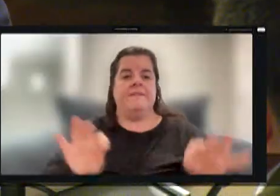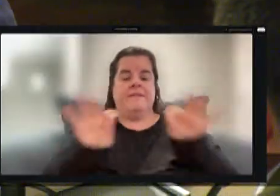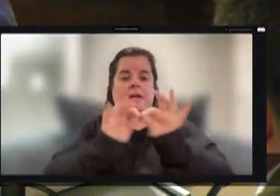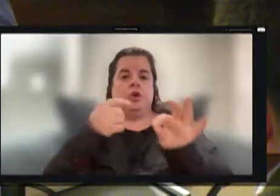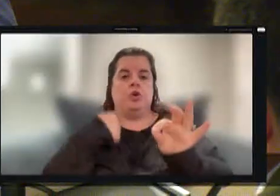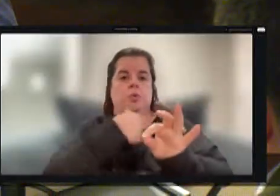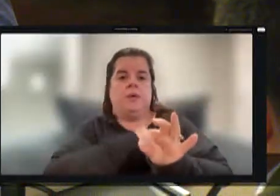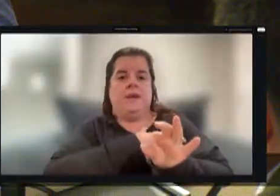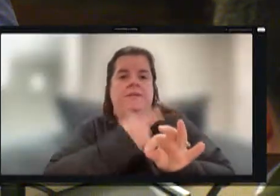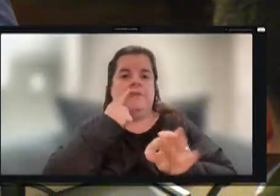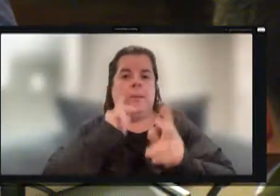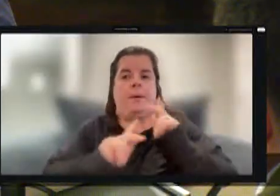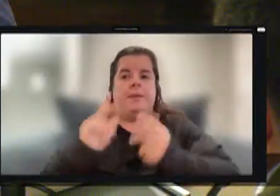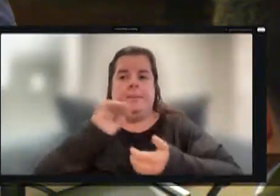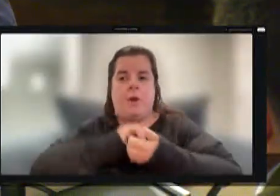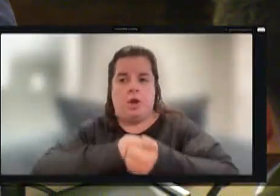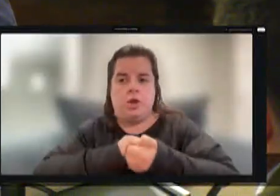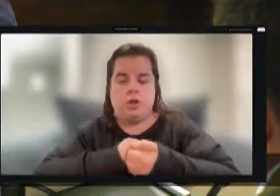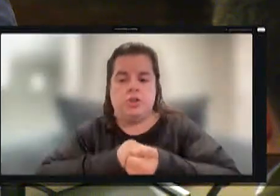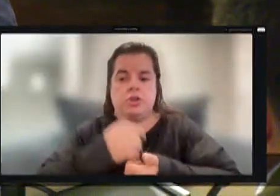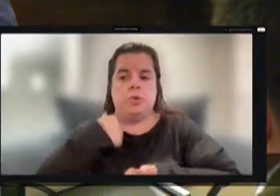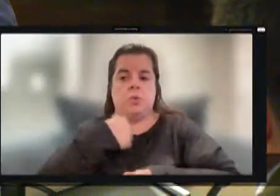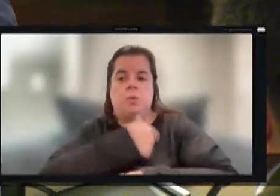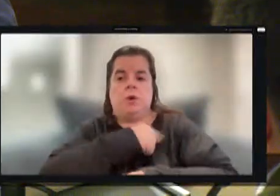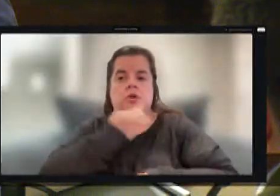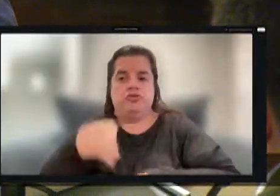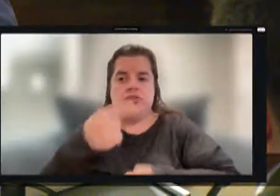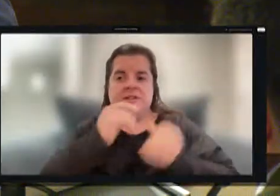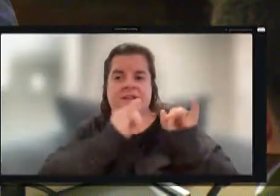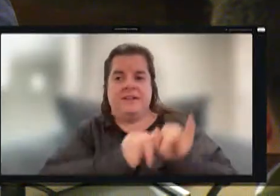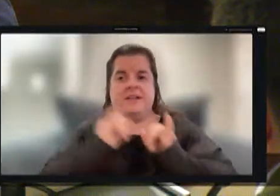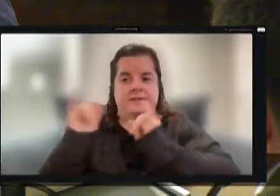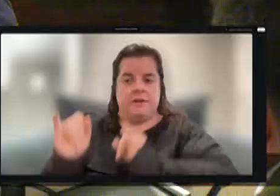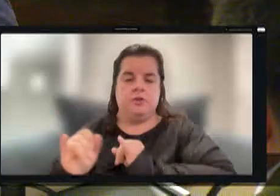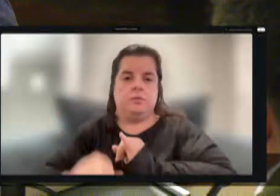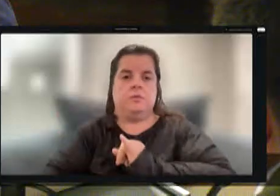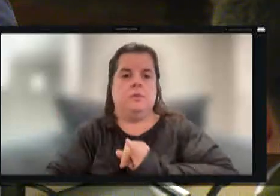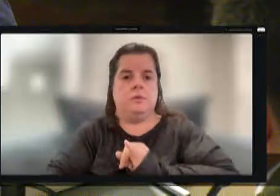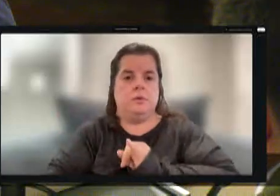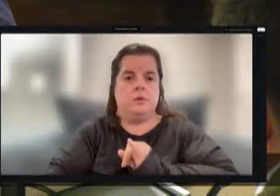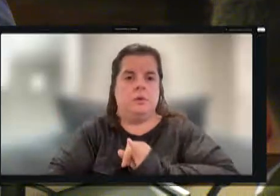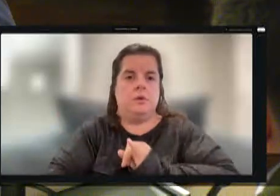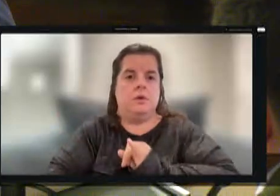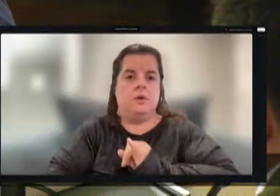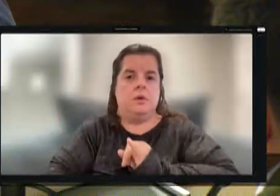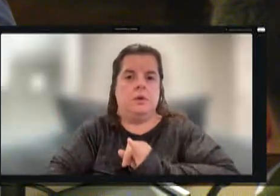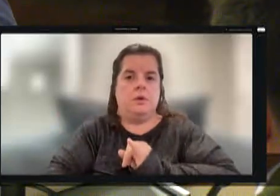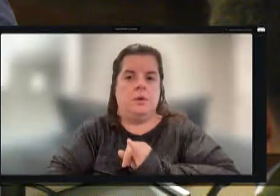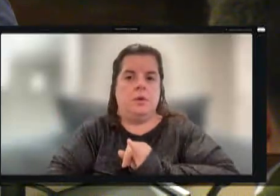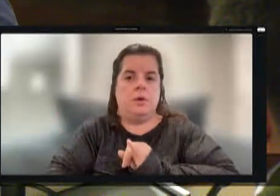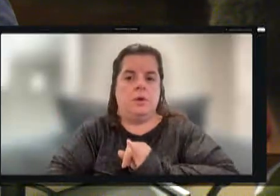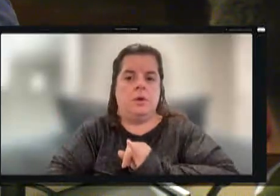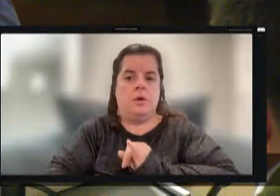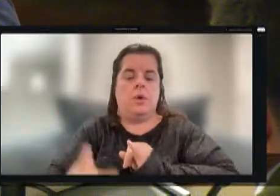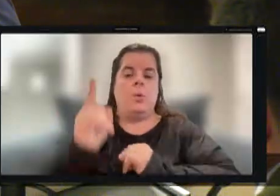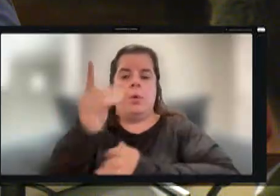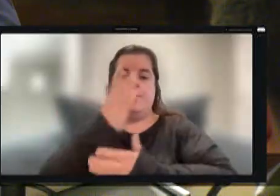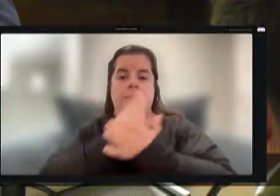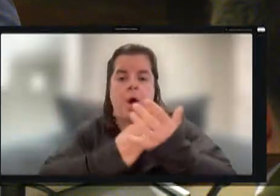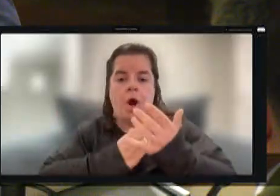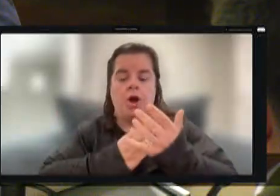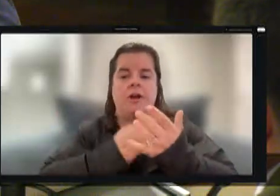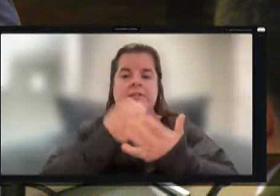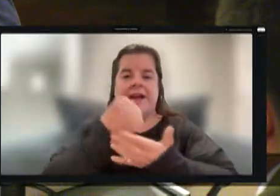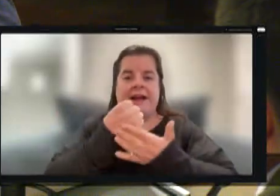partners, we are just individually one slice of economic opportunity in our region. But if you